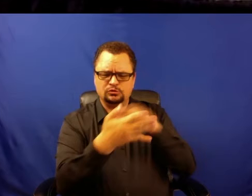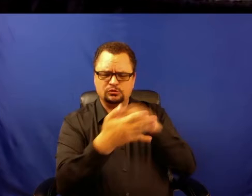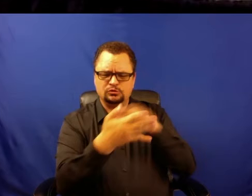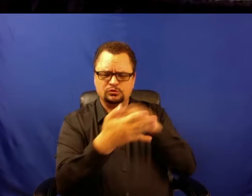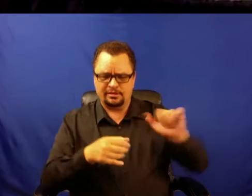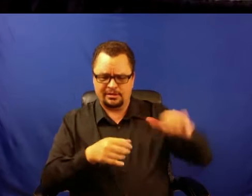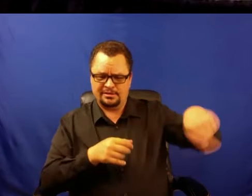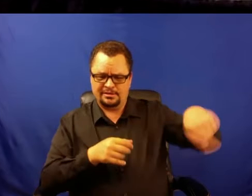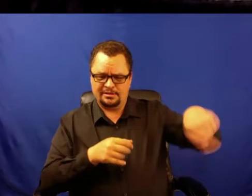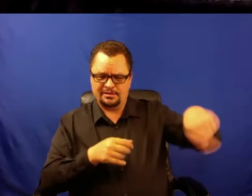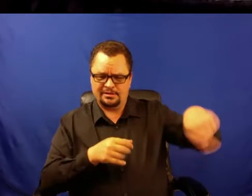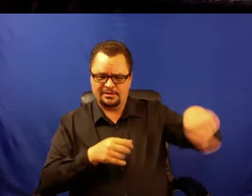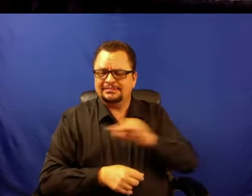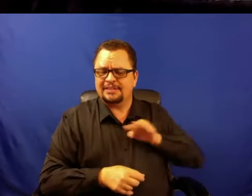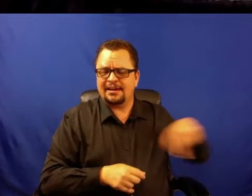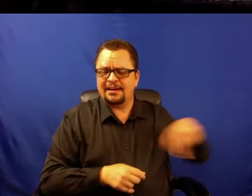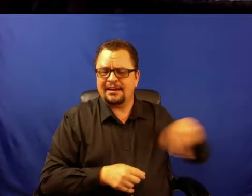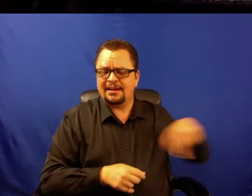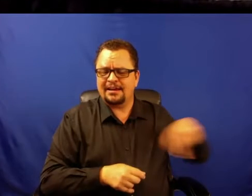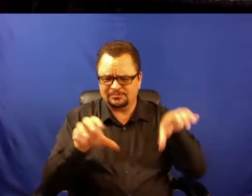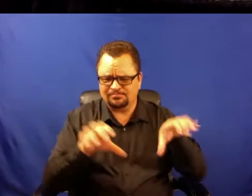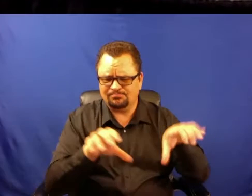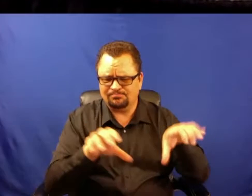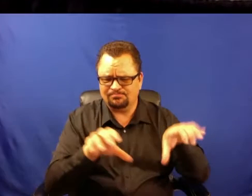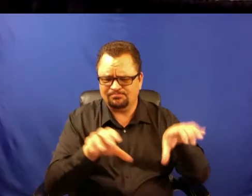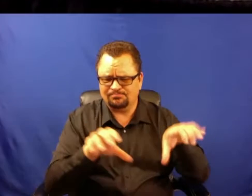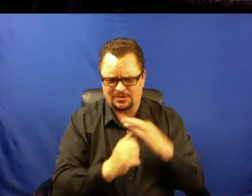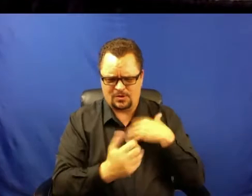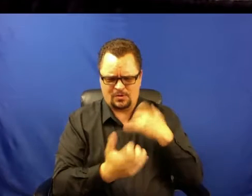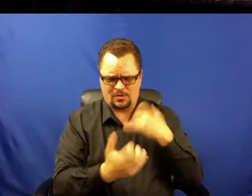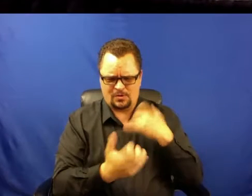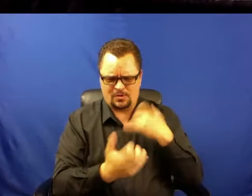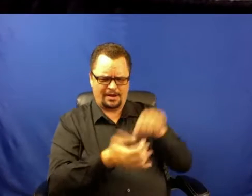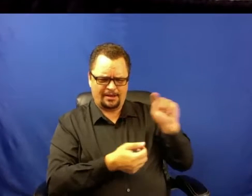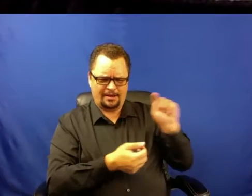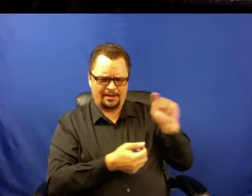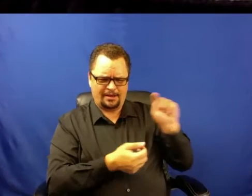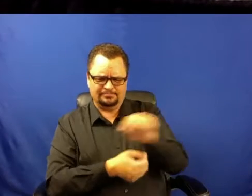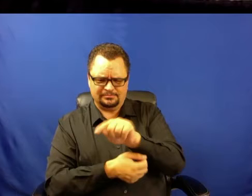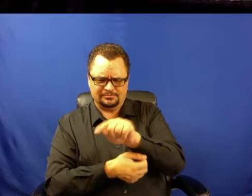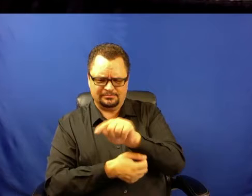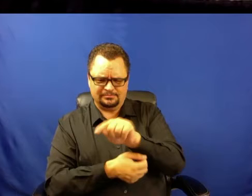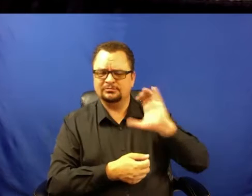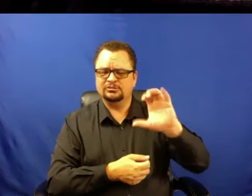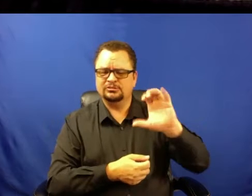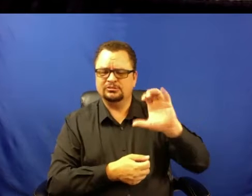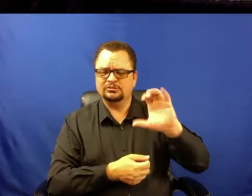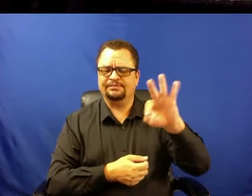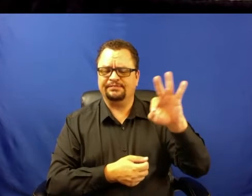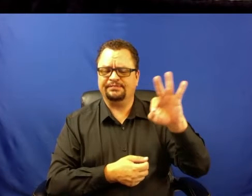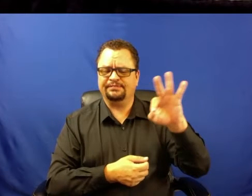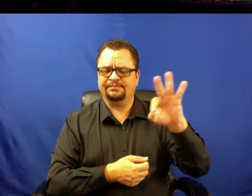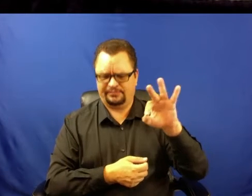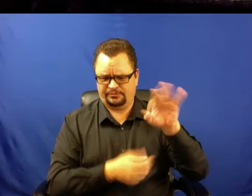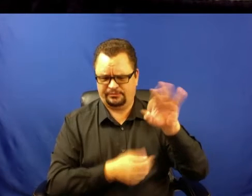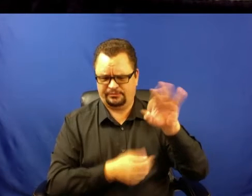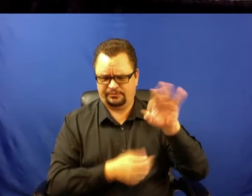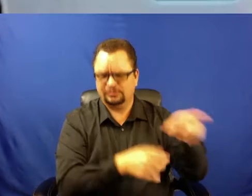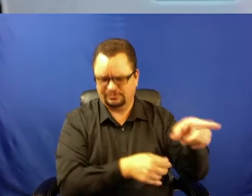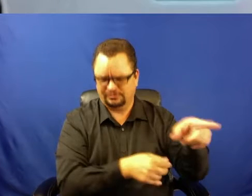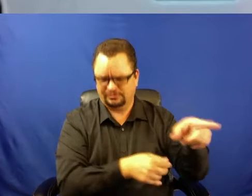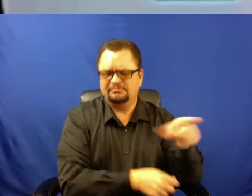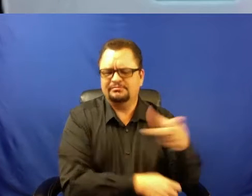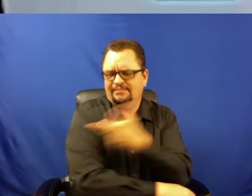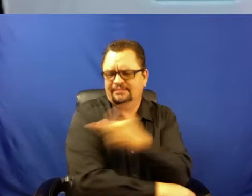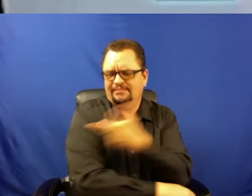Chief Colas. When we had our vaccine consortium calls, if you all remember that attend that, he's the one that brought up the